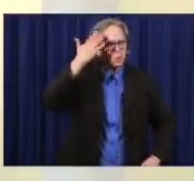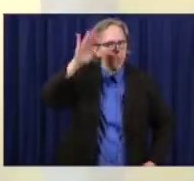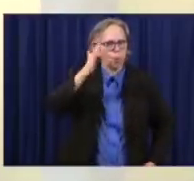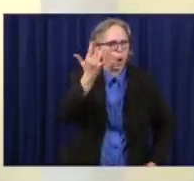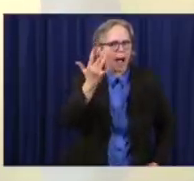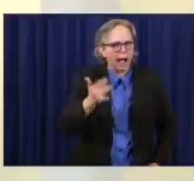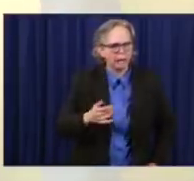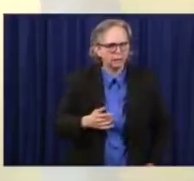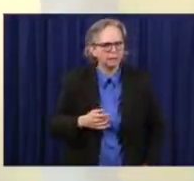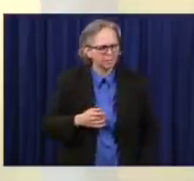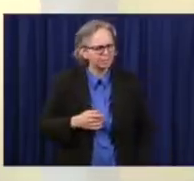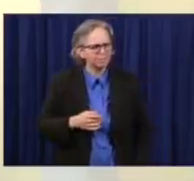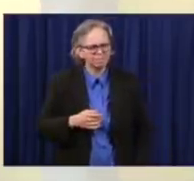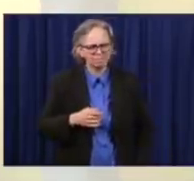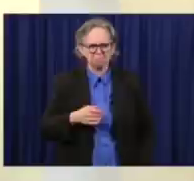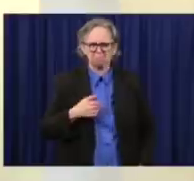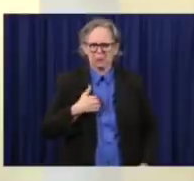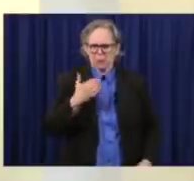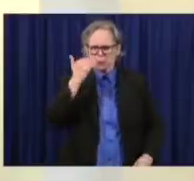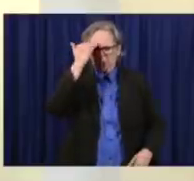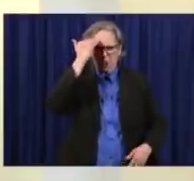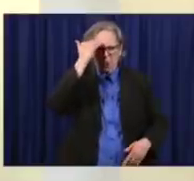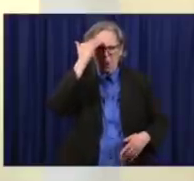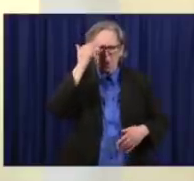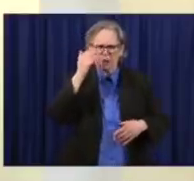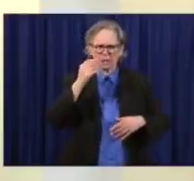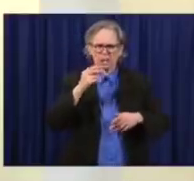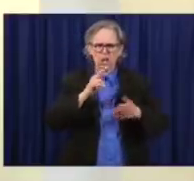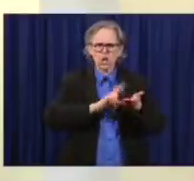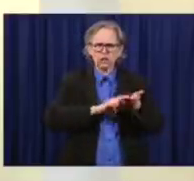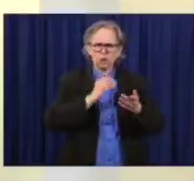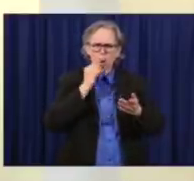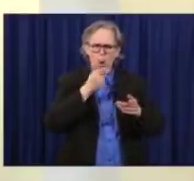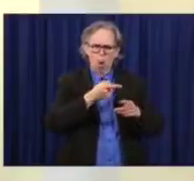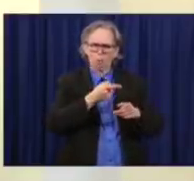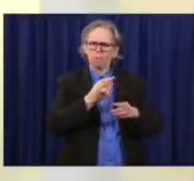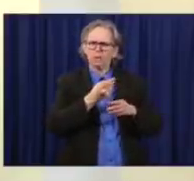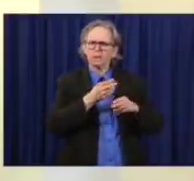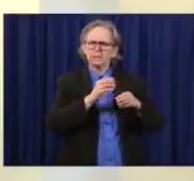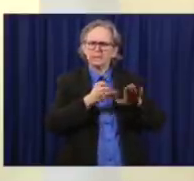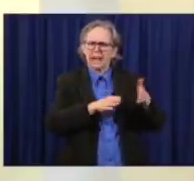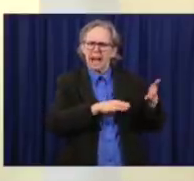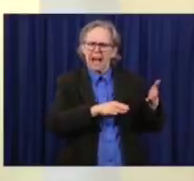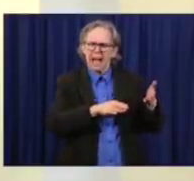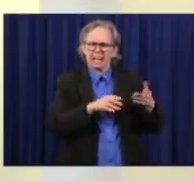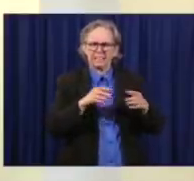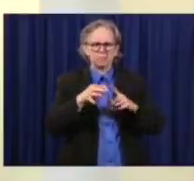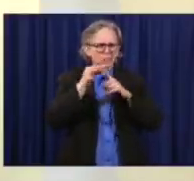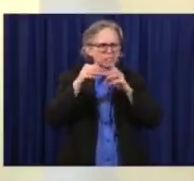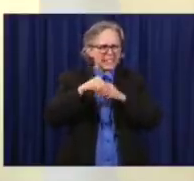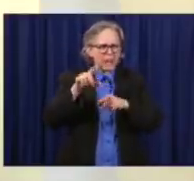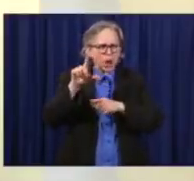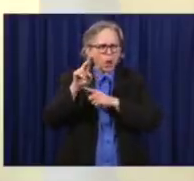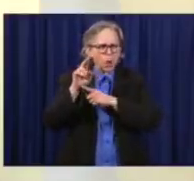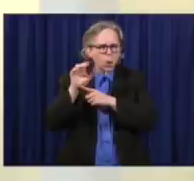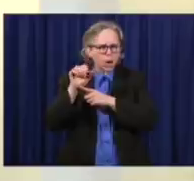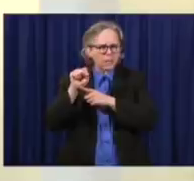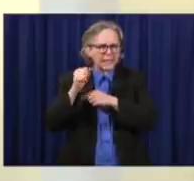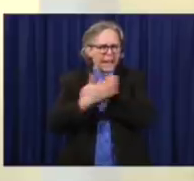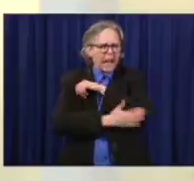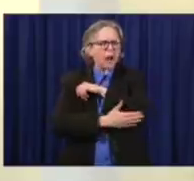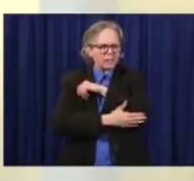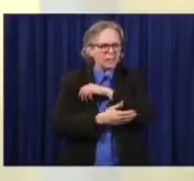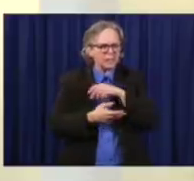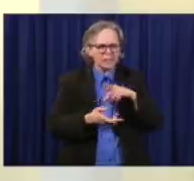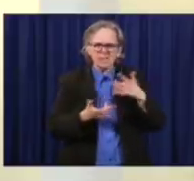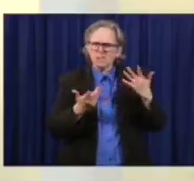do know that there have been some nursing home deaths in Lucas. We don't know a reason that